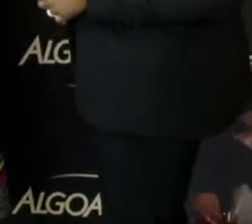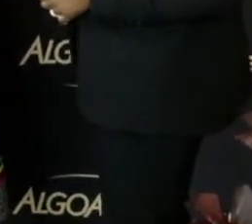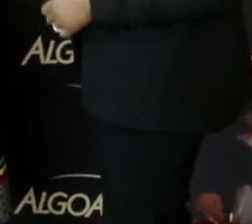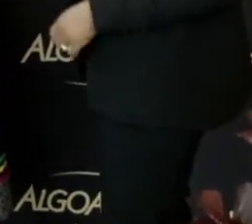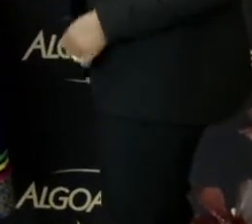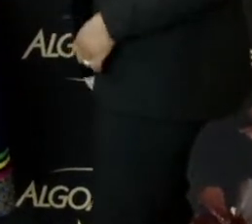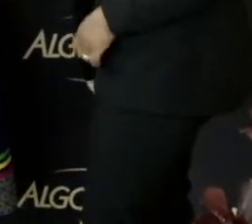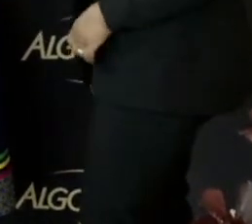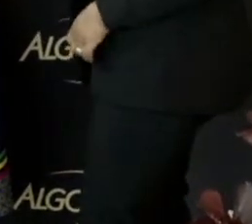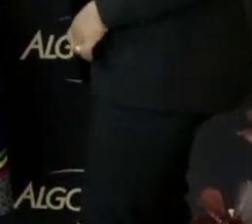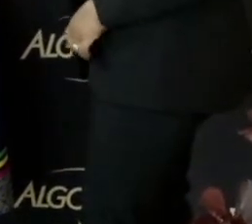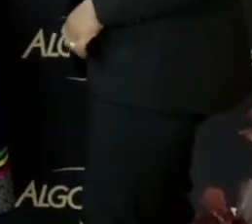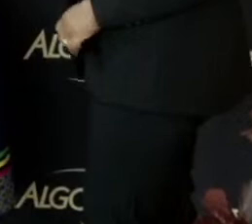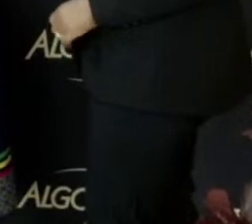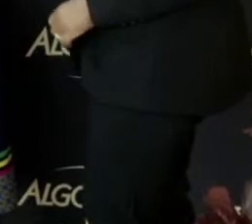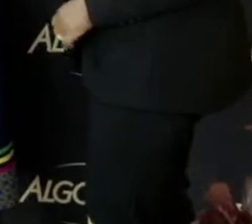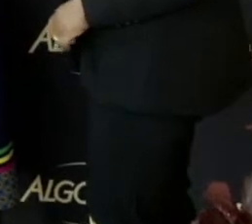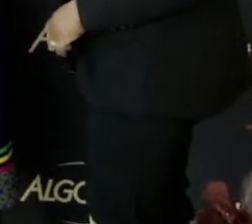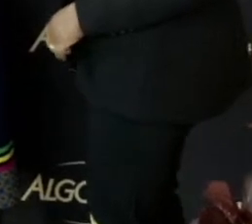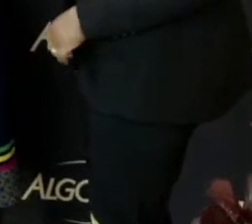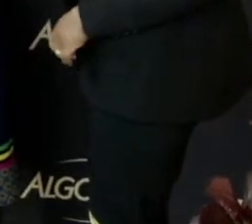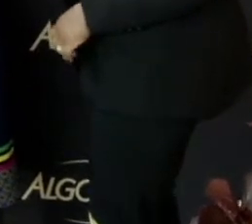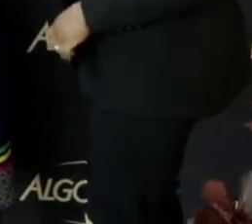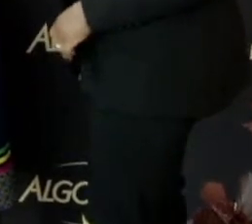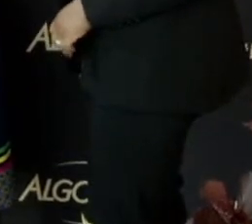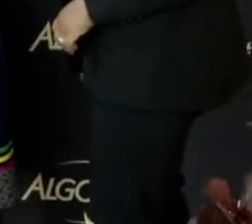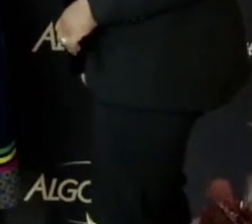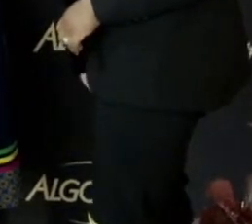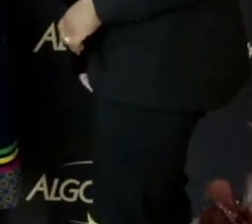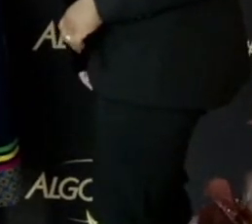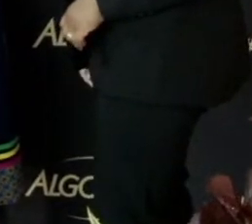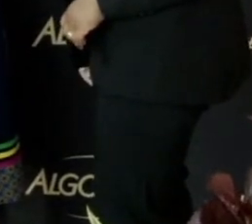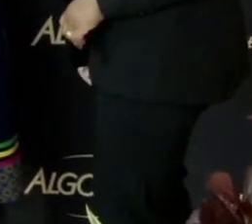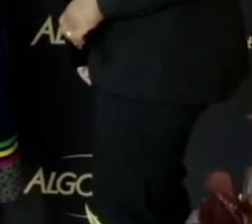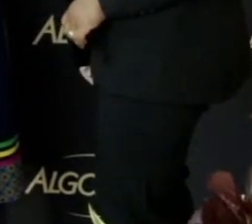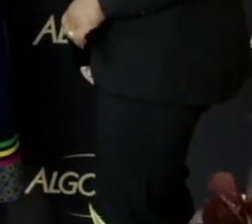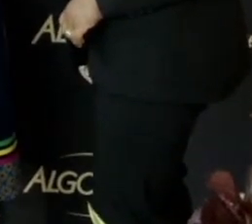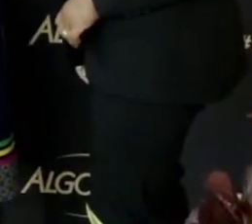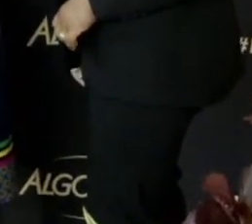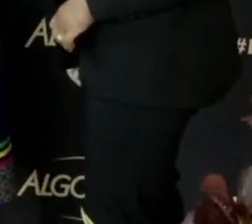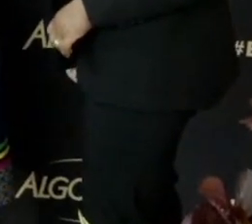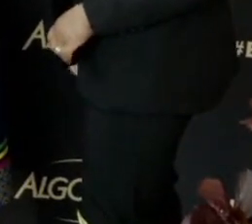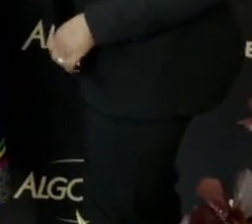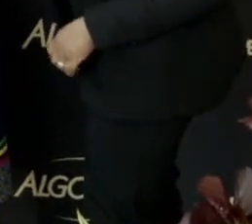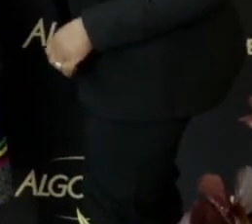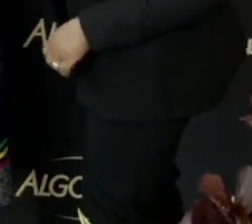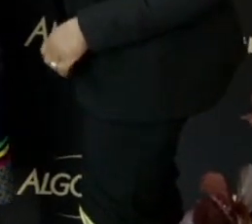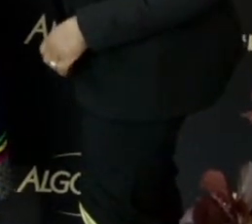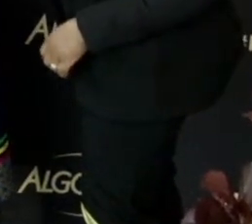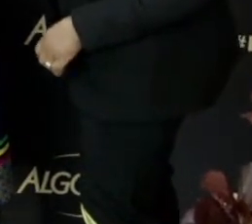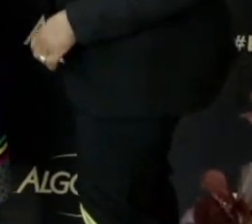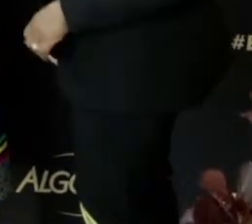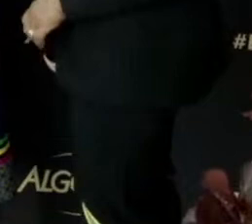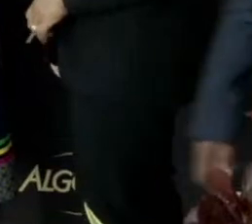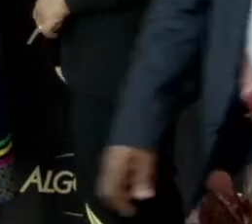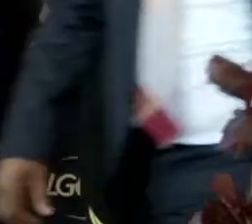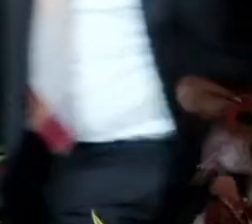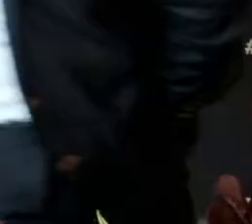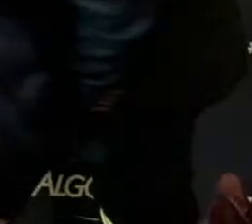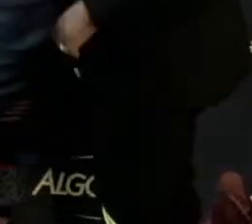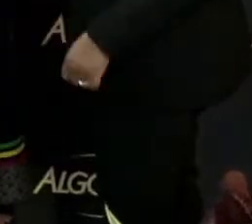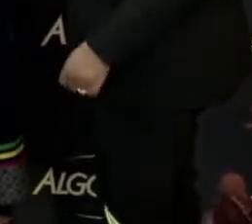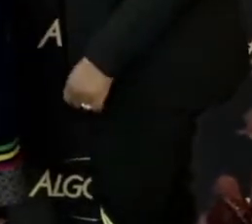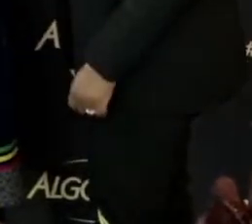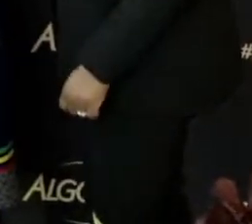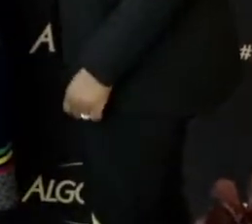Kanti ke ngaphandle bunocimba kuba kugcwele ayikhona ngabantu kuphela abekufaneleke ukuba beze apha